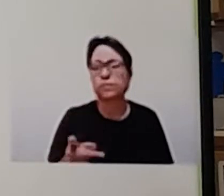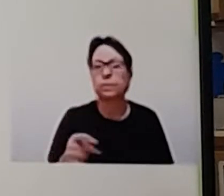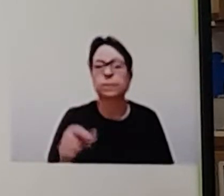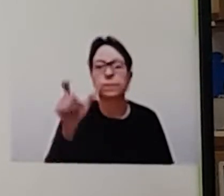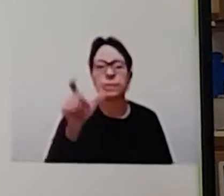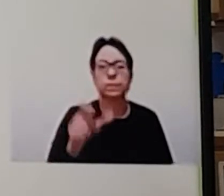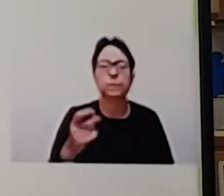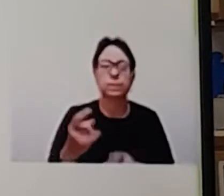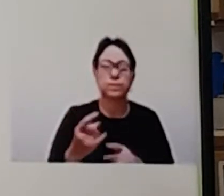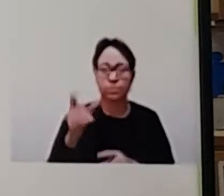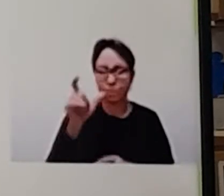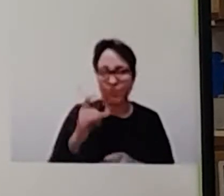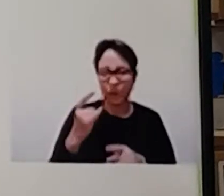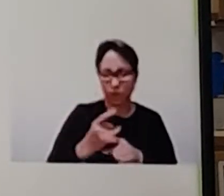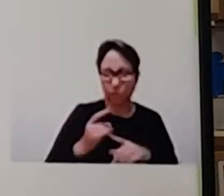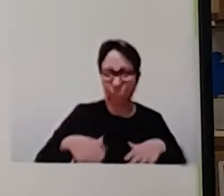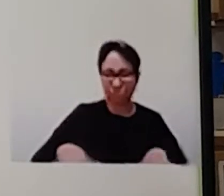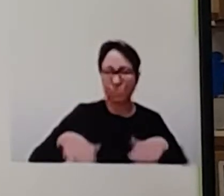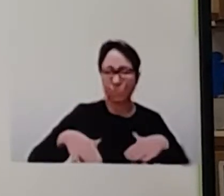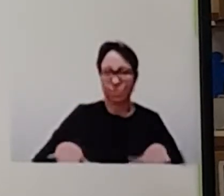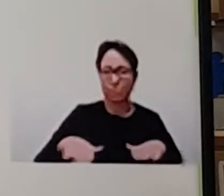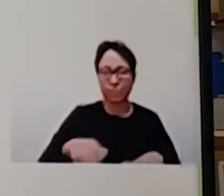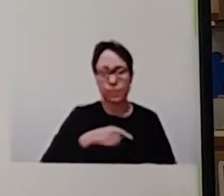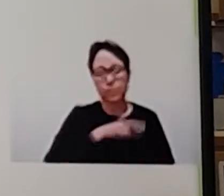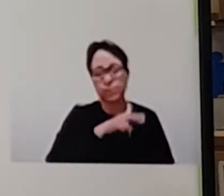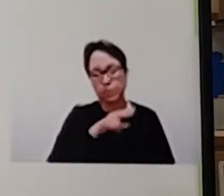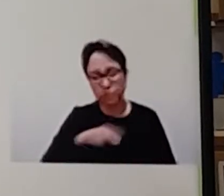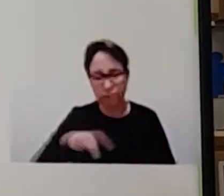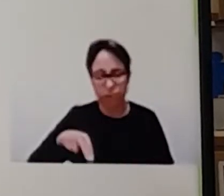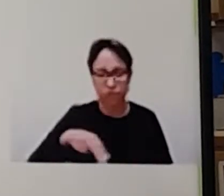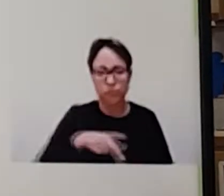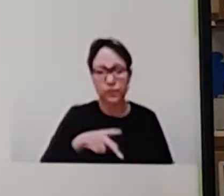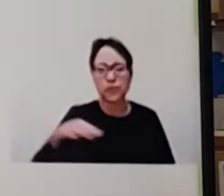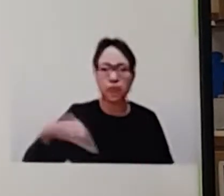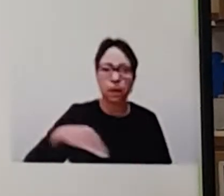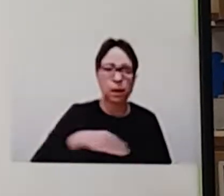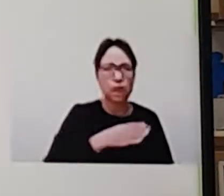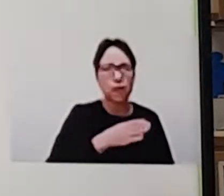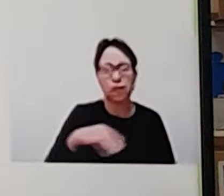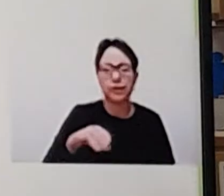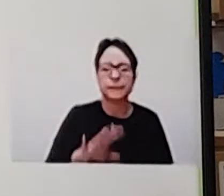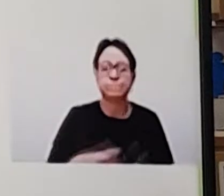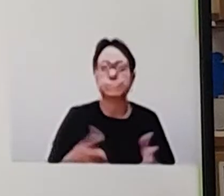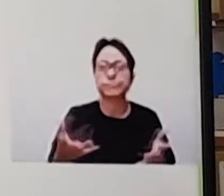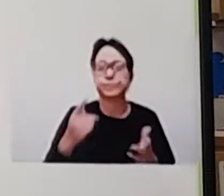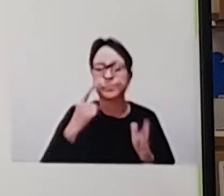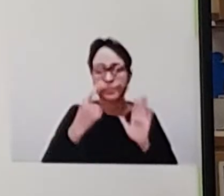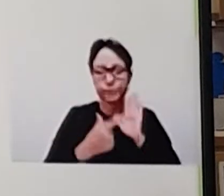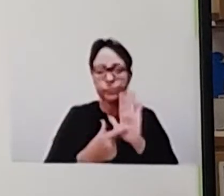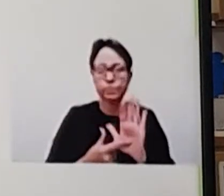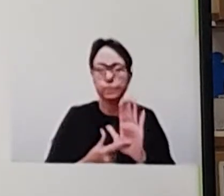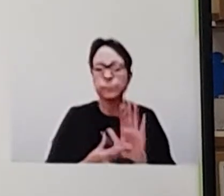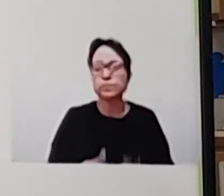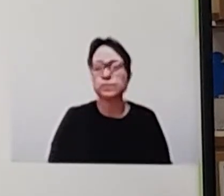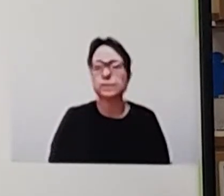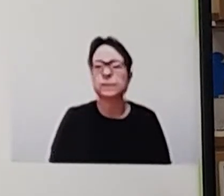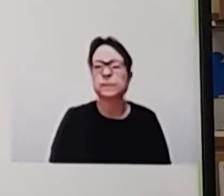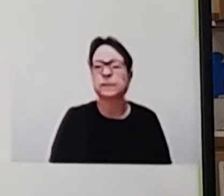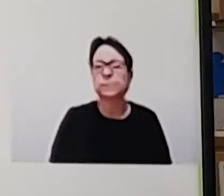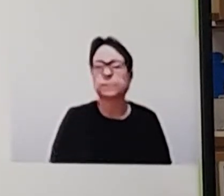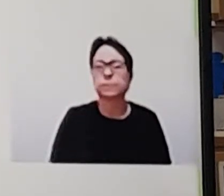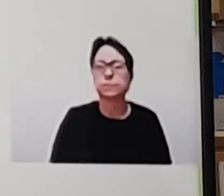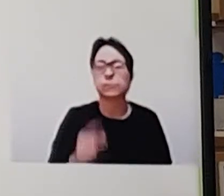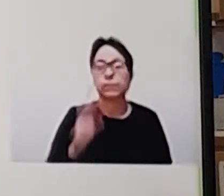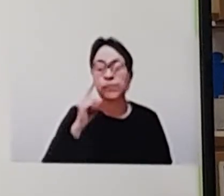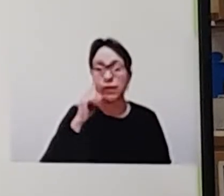we'll show you in the next page a video of how the measurement and what is the measurement of